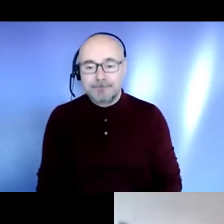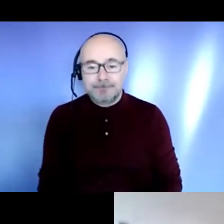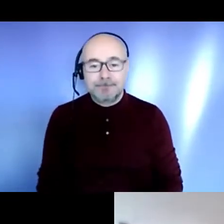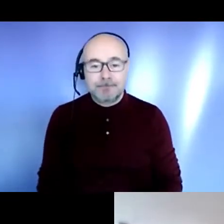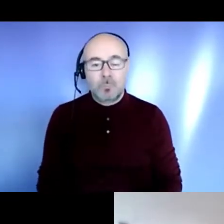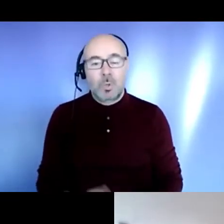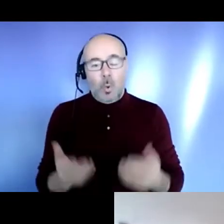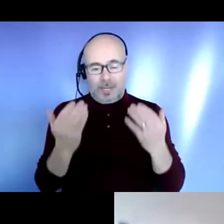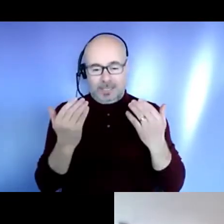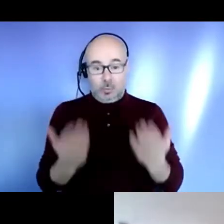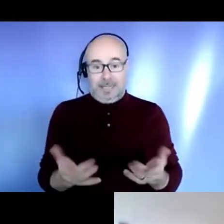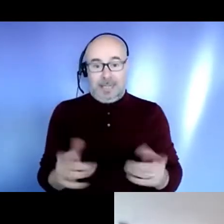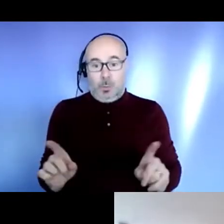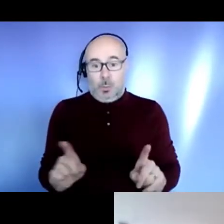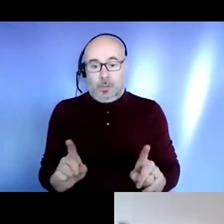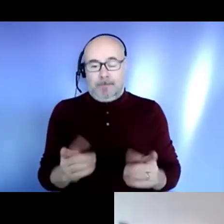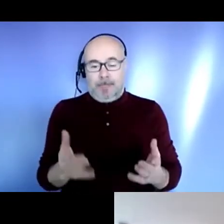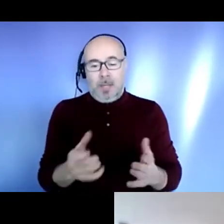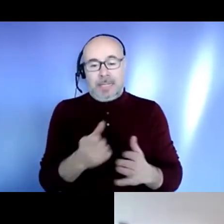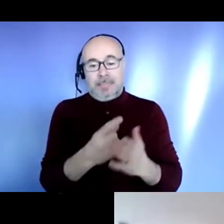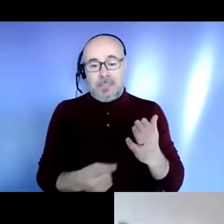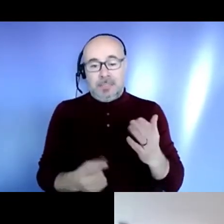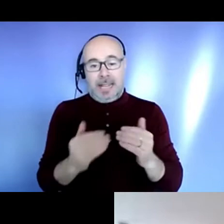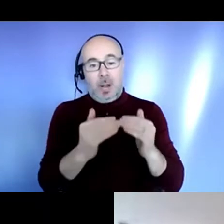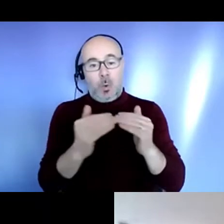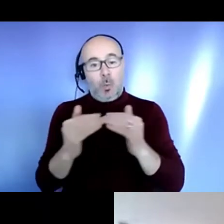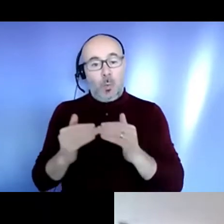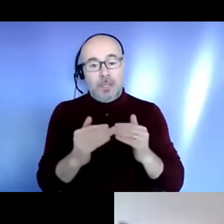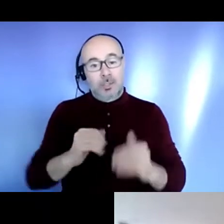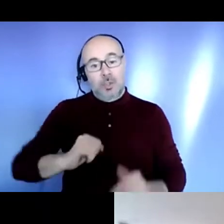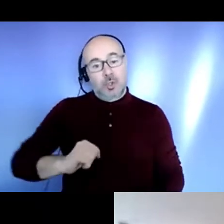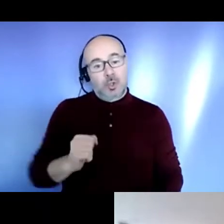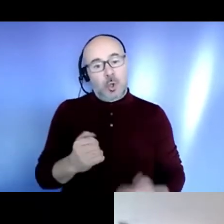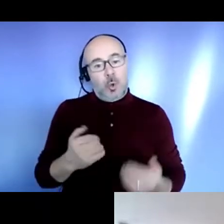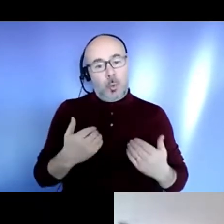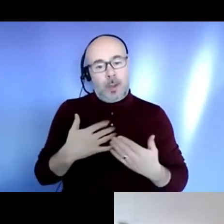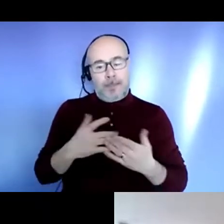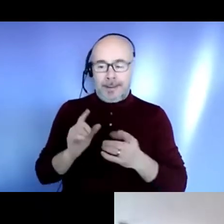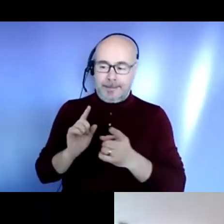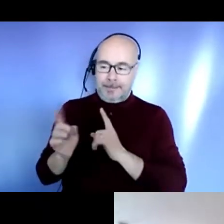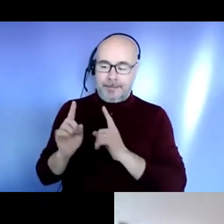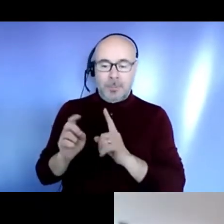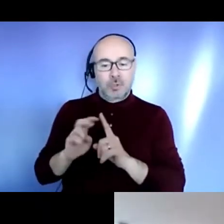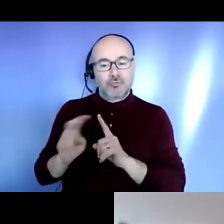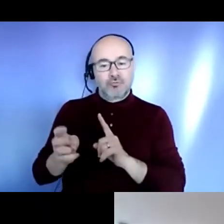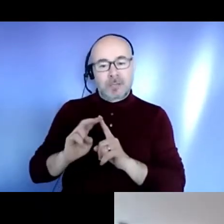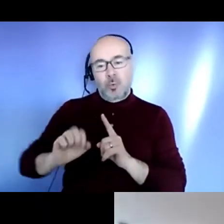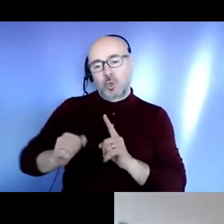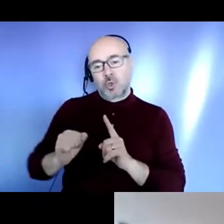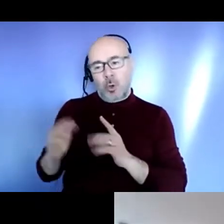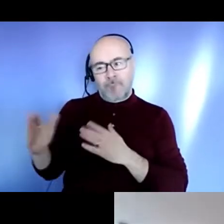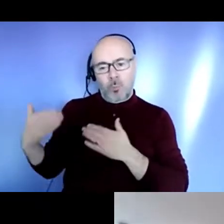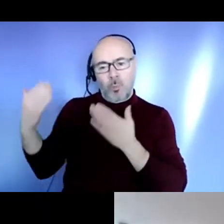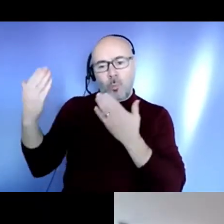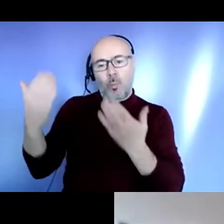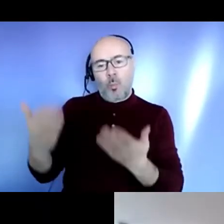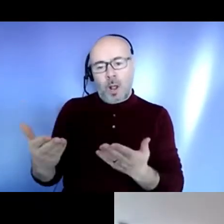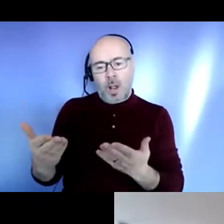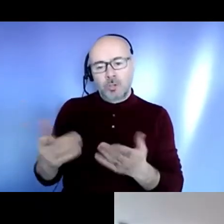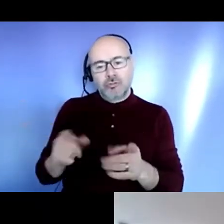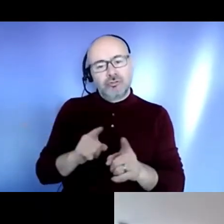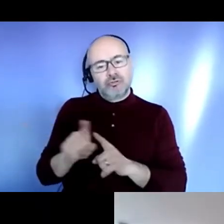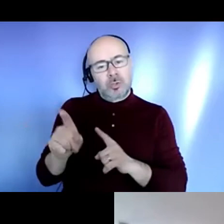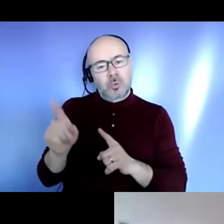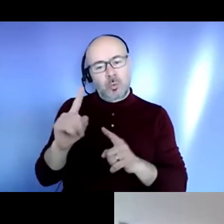context, Disability Equality Scotland have been working with Transport Scotland for some time now to deliver on outcomes in